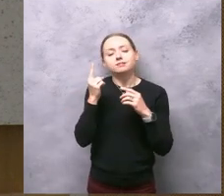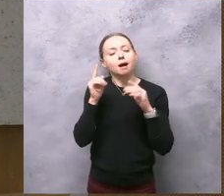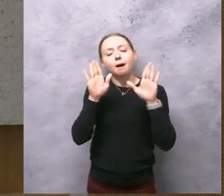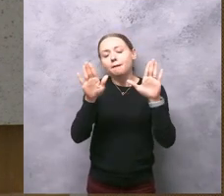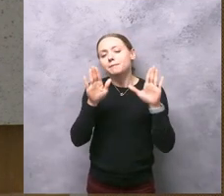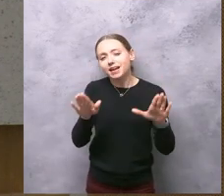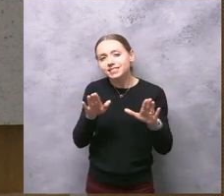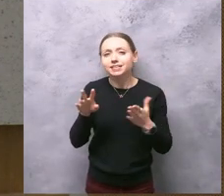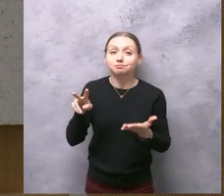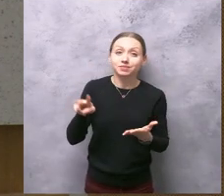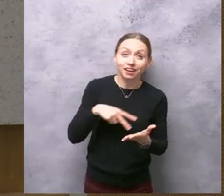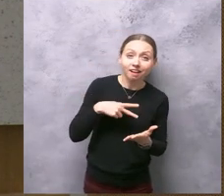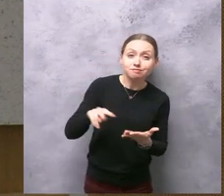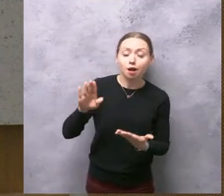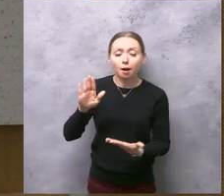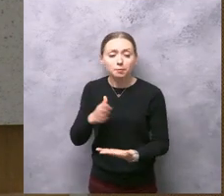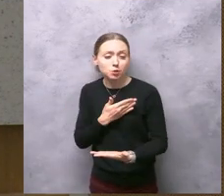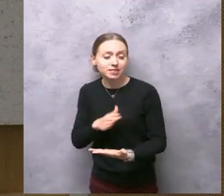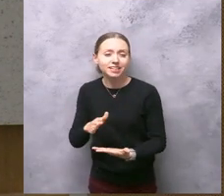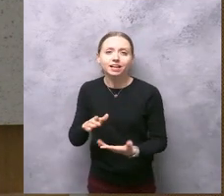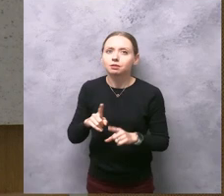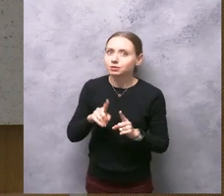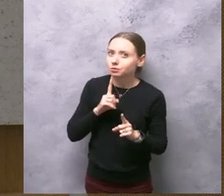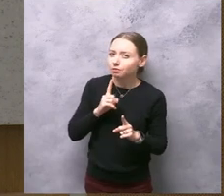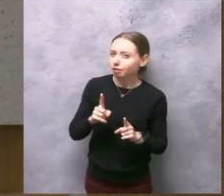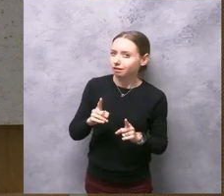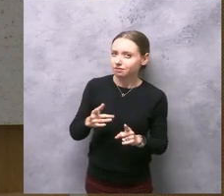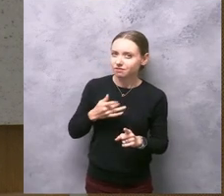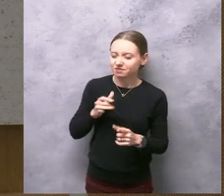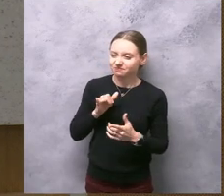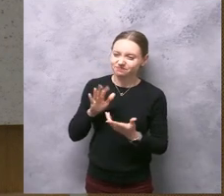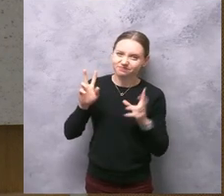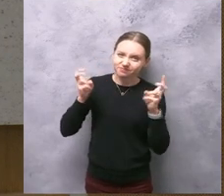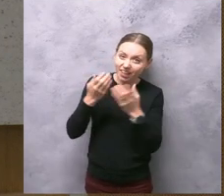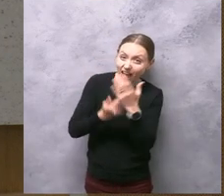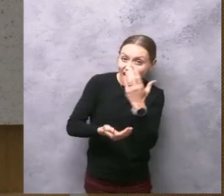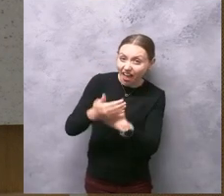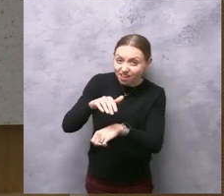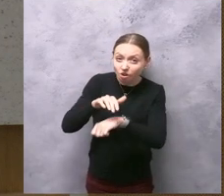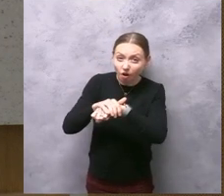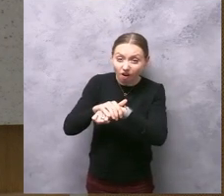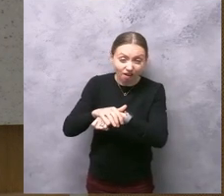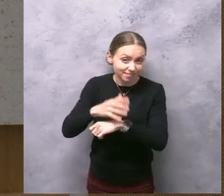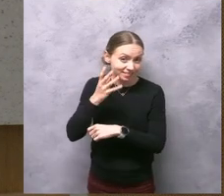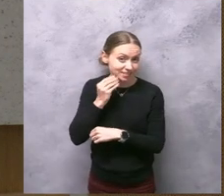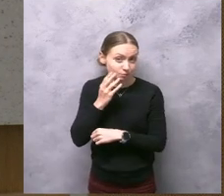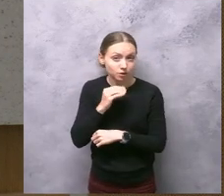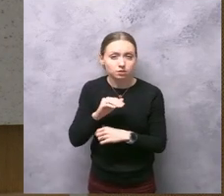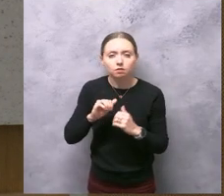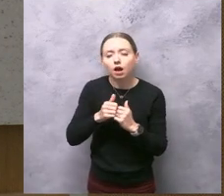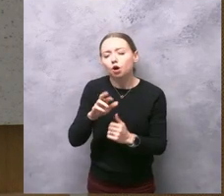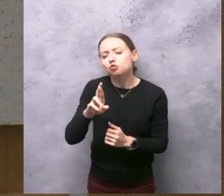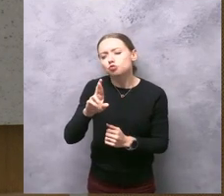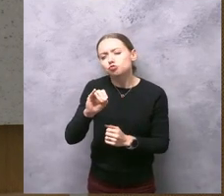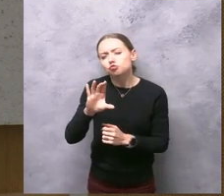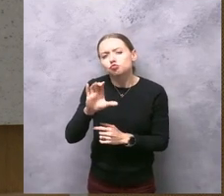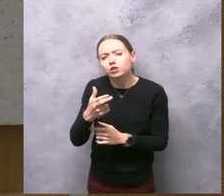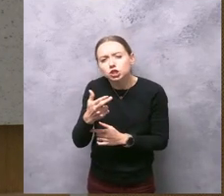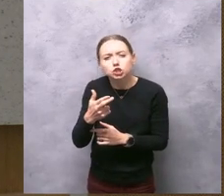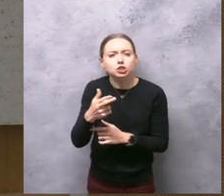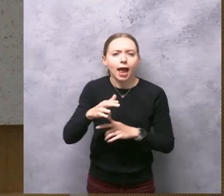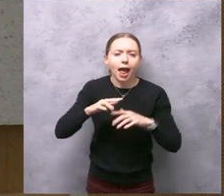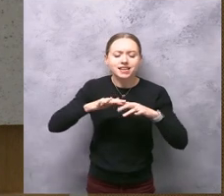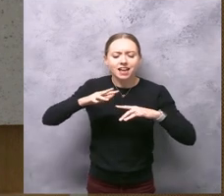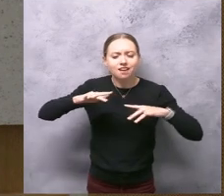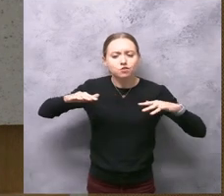music, but it really helps give you that hands-on experience of how incredibly rich and diverse our district is. It's